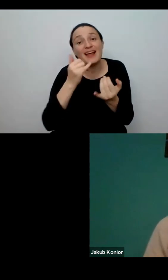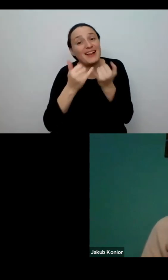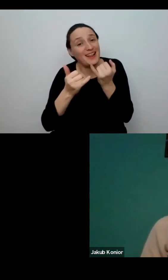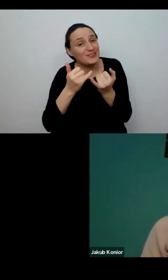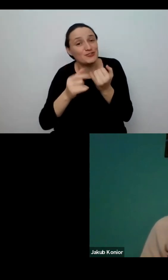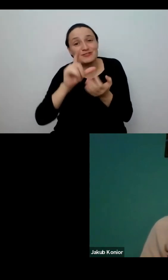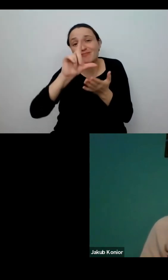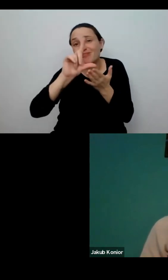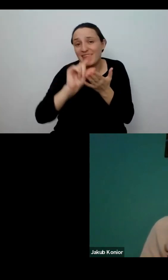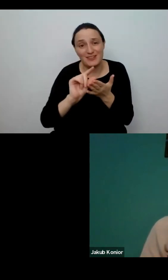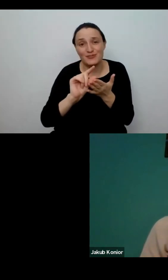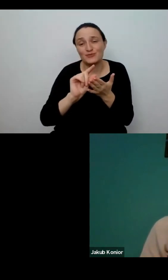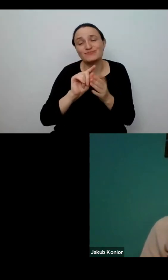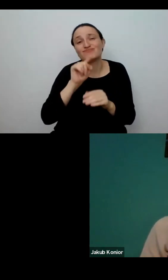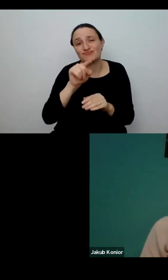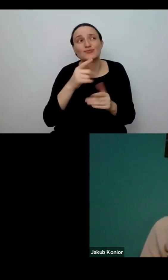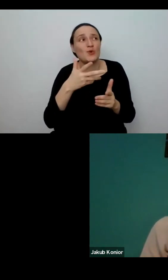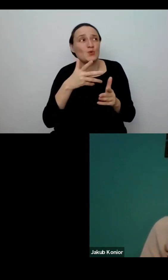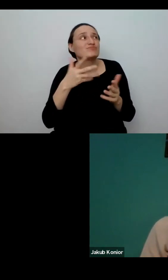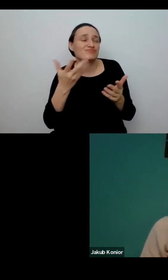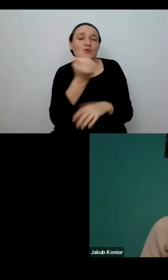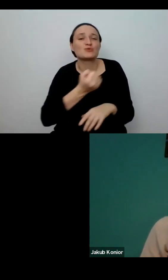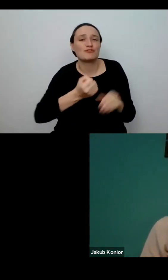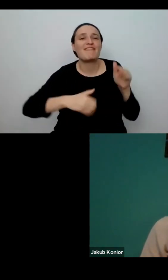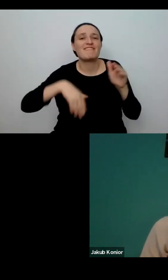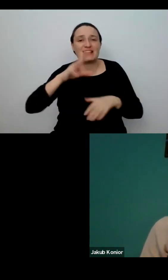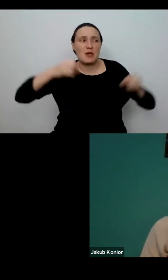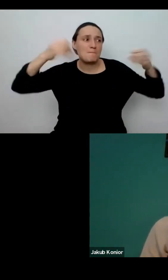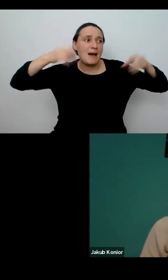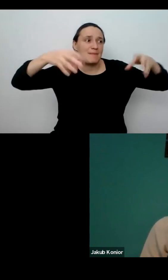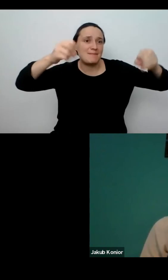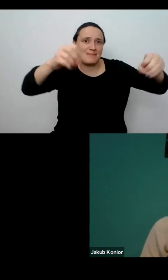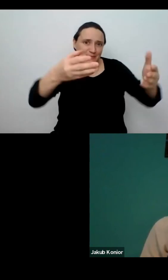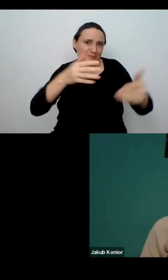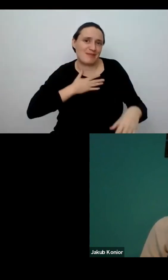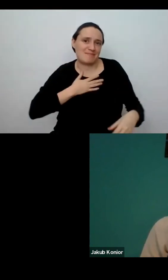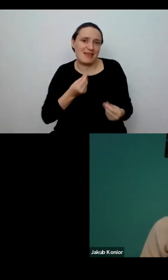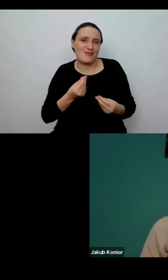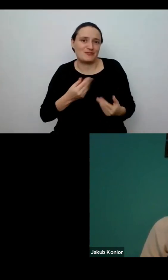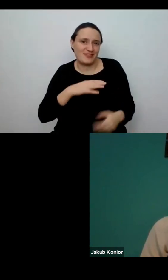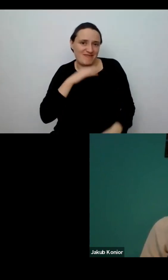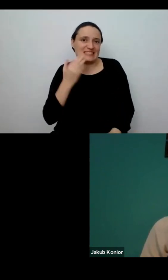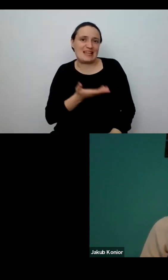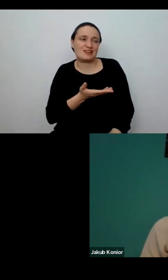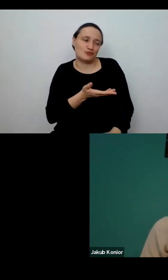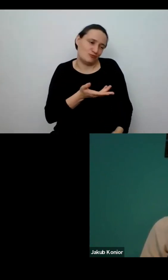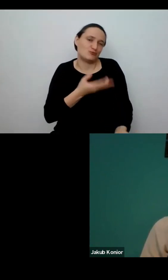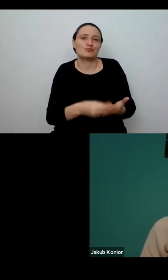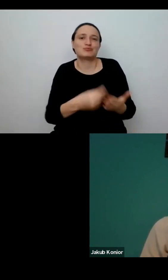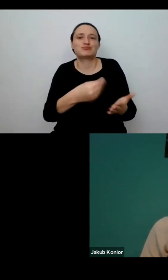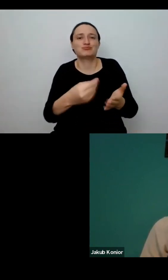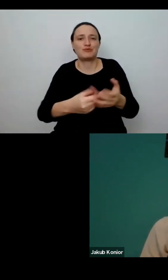more of it because you can afford it. And the other thing is LEDs